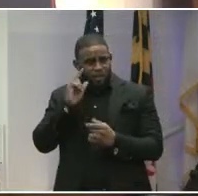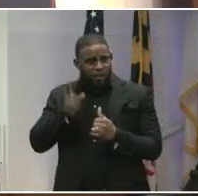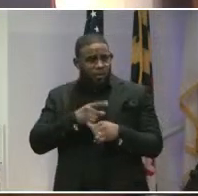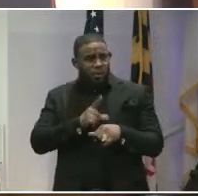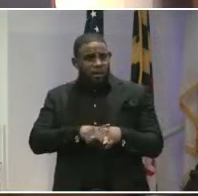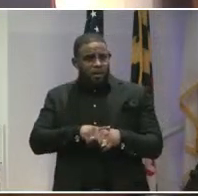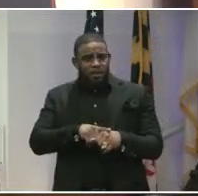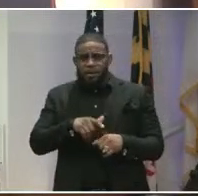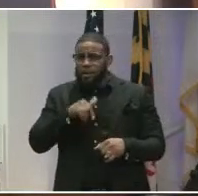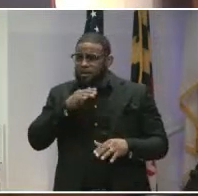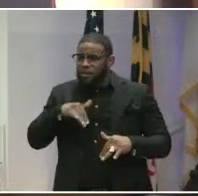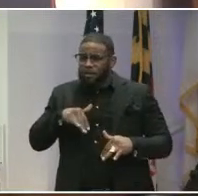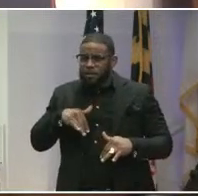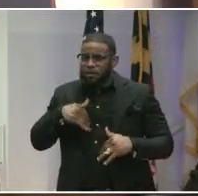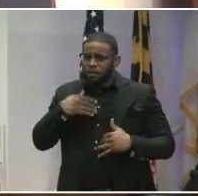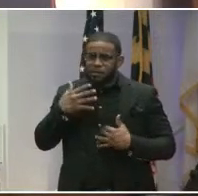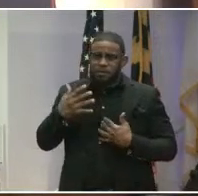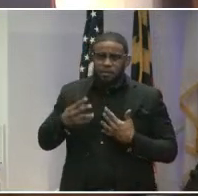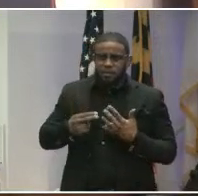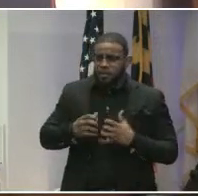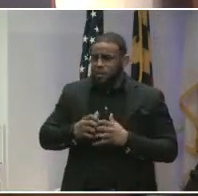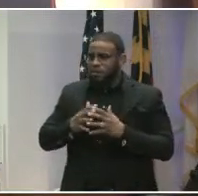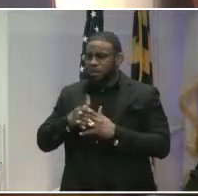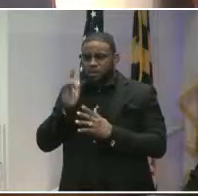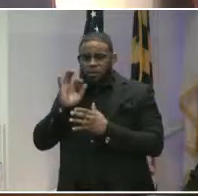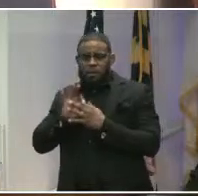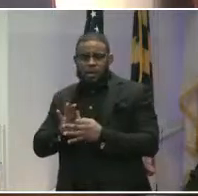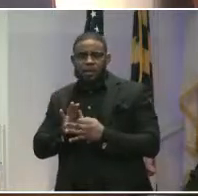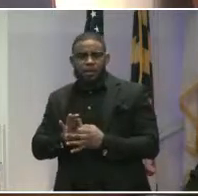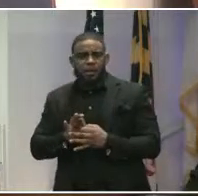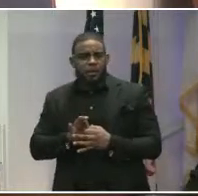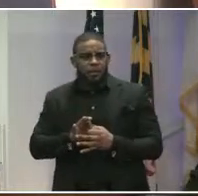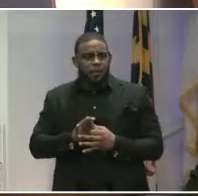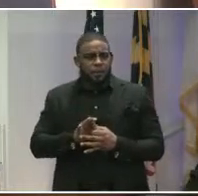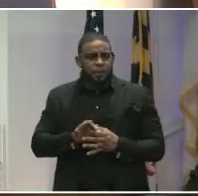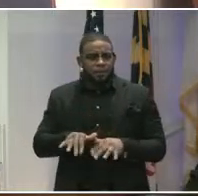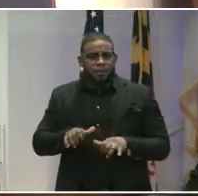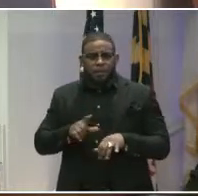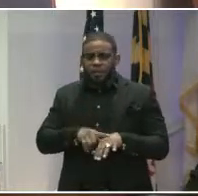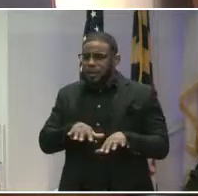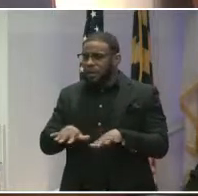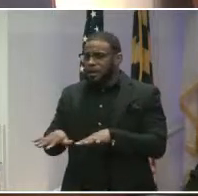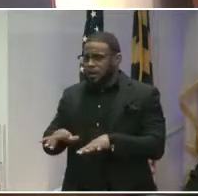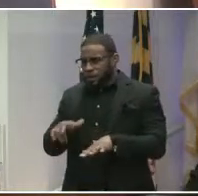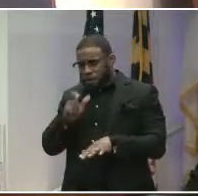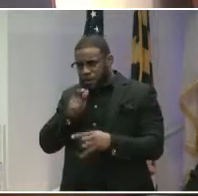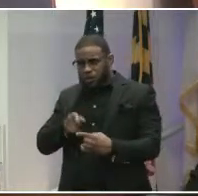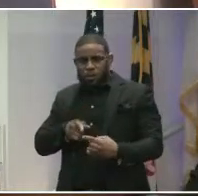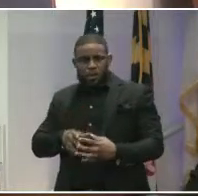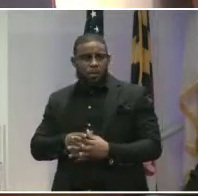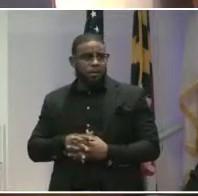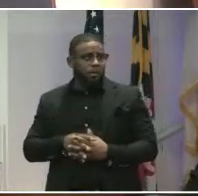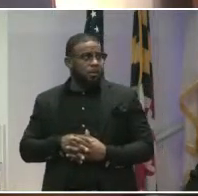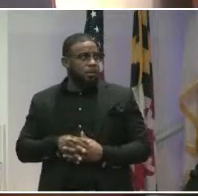time and we have not been built a relationship and it takes time, there's gonna be struggle.